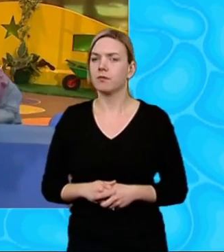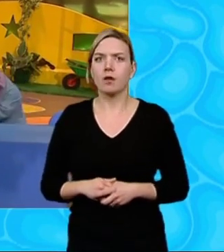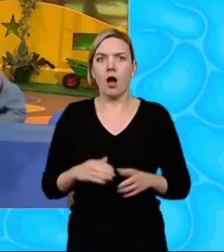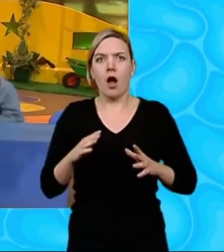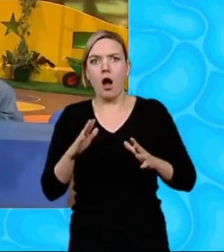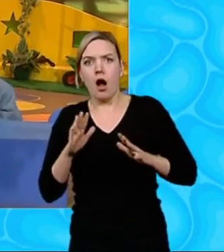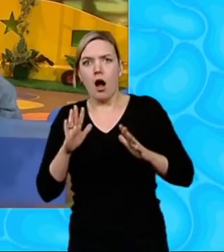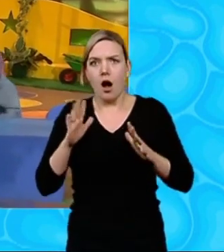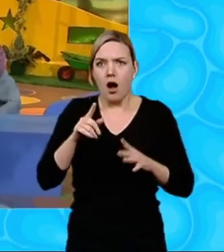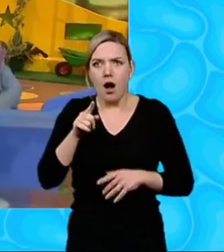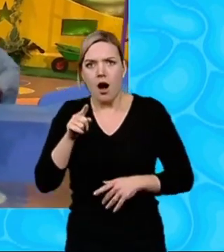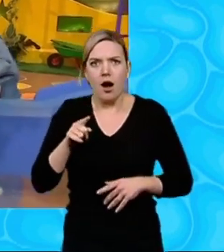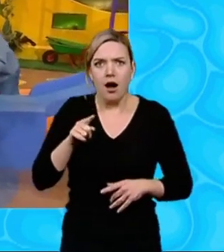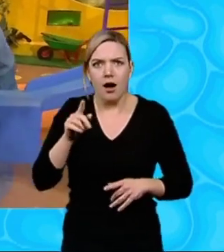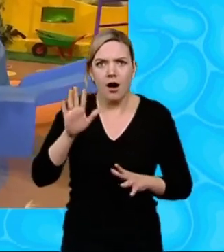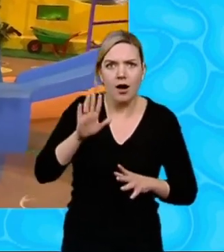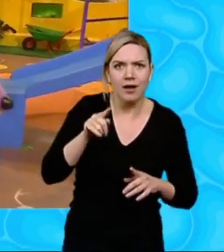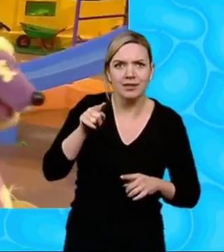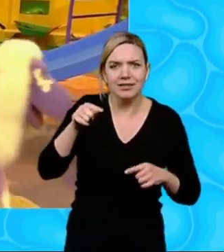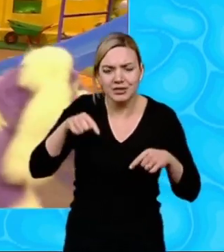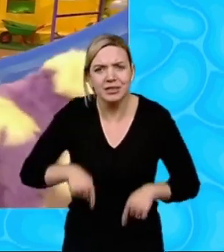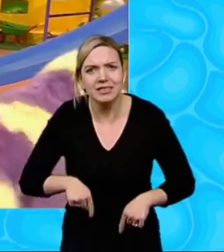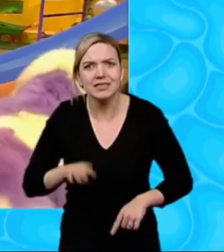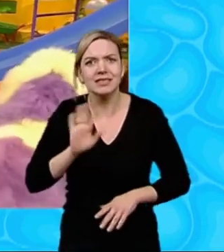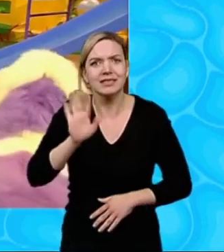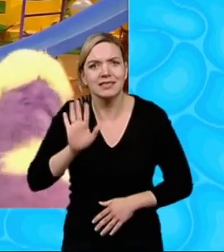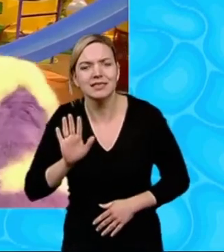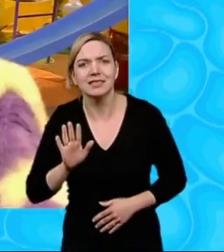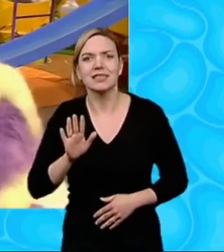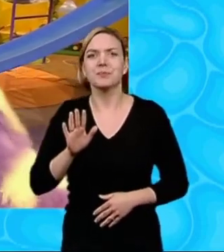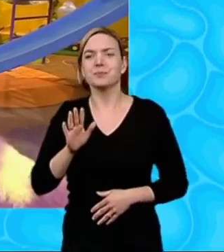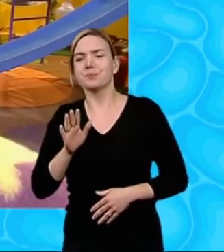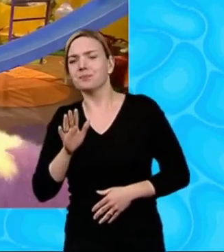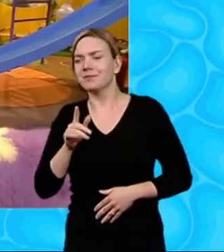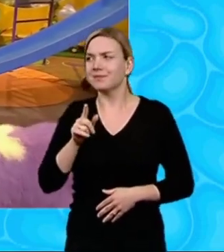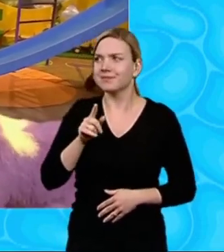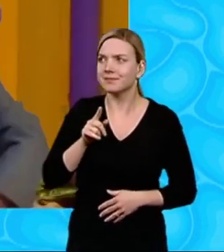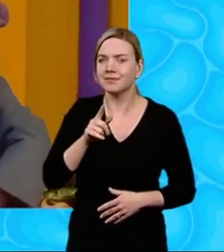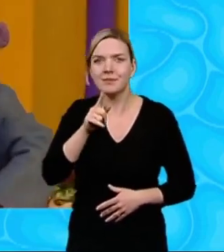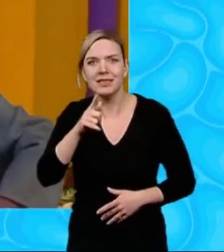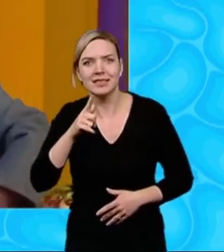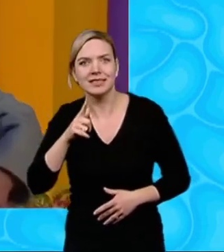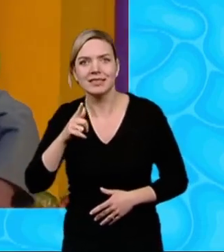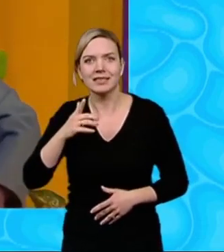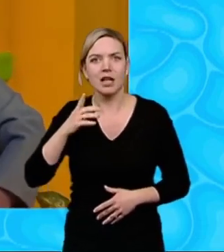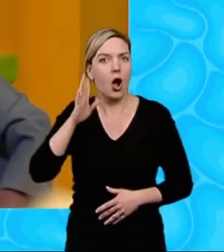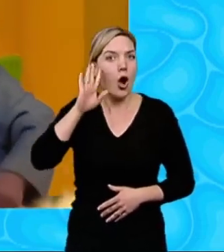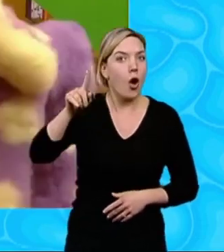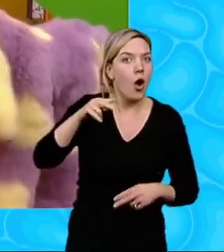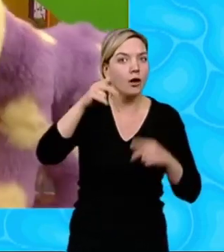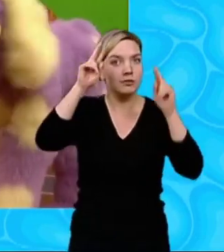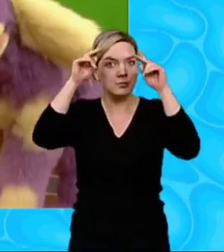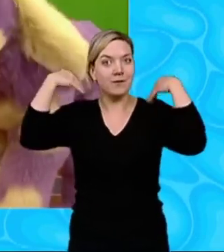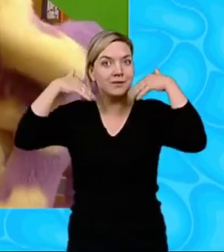Hey Oh, yes, yes Oh, Doodles No, you can't come out here I, I think, erm Yeah, I think I heard Fizz calling you